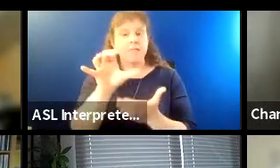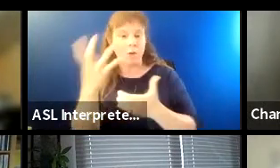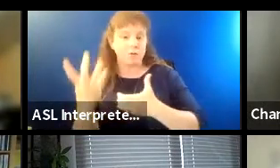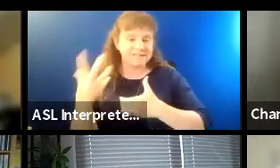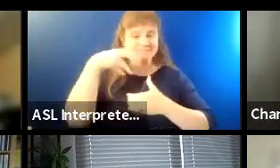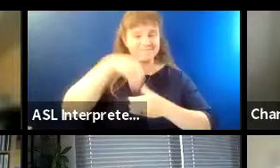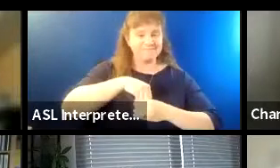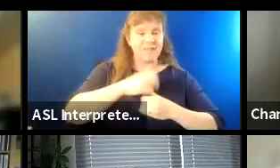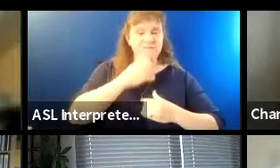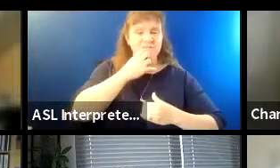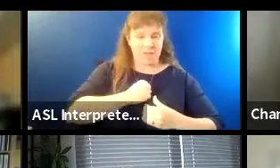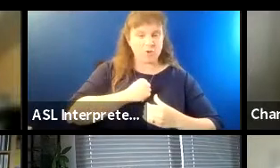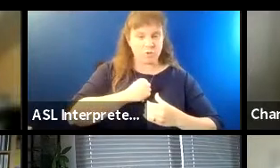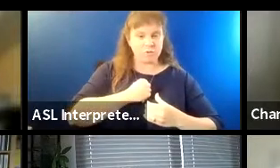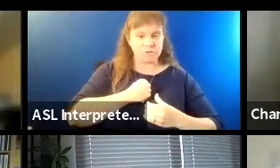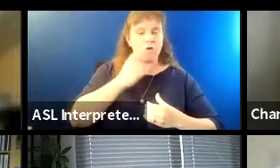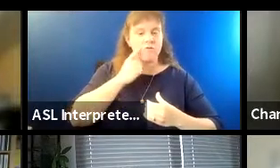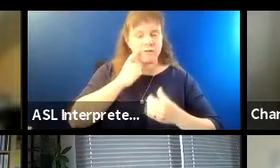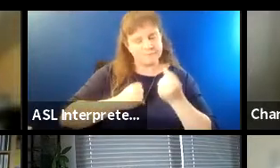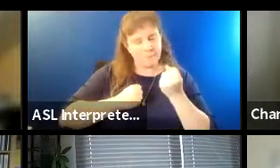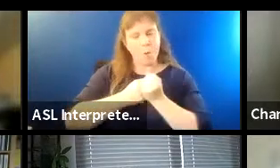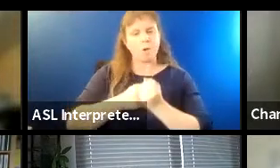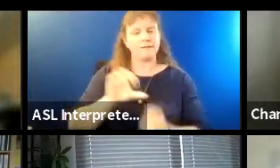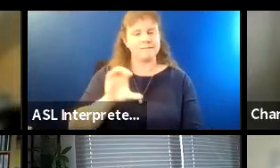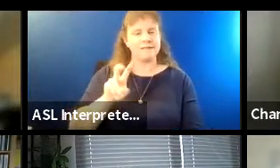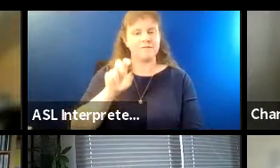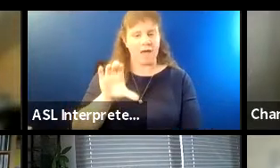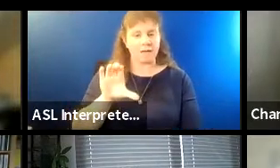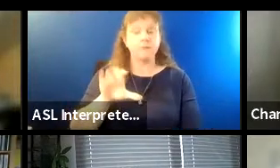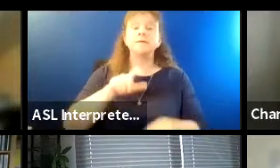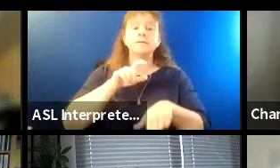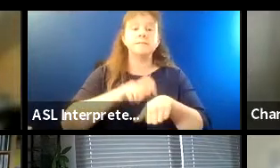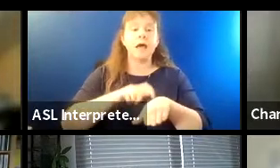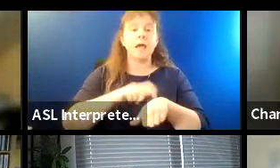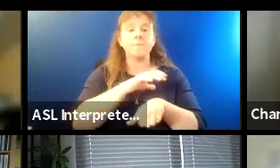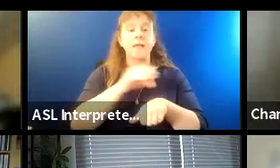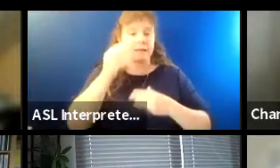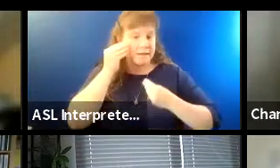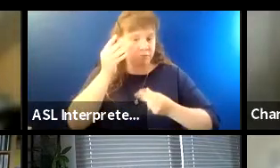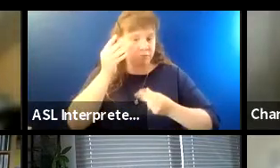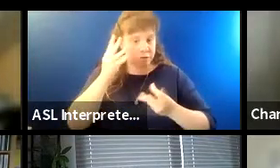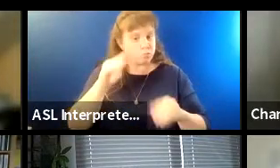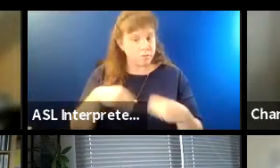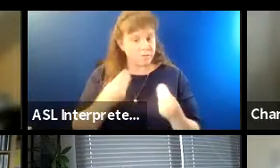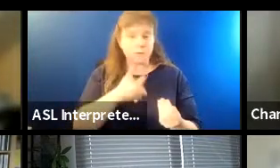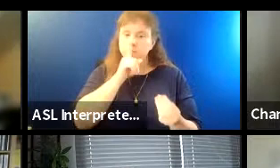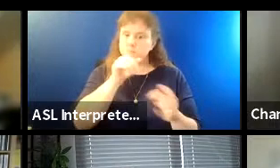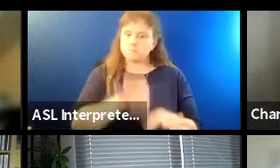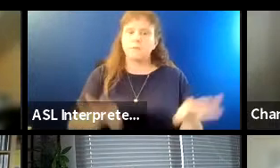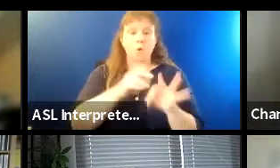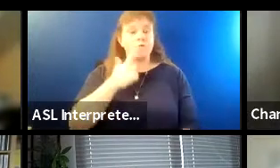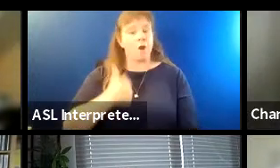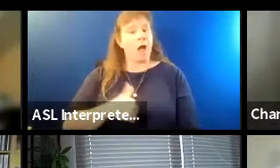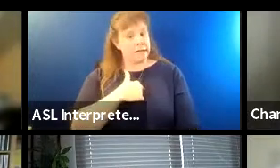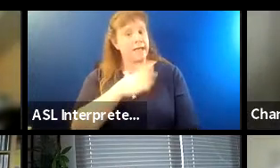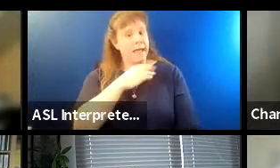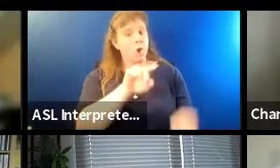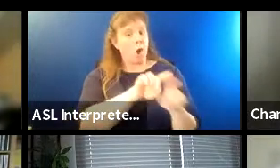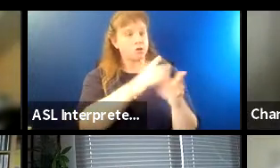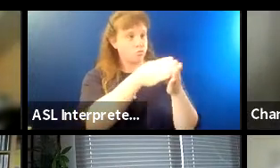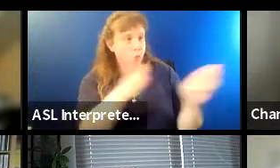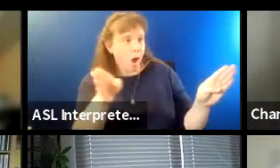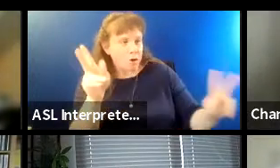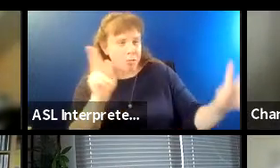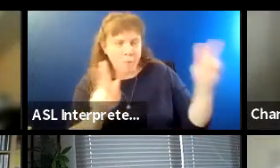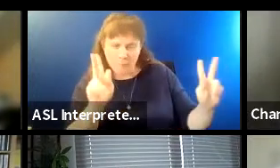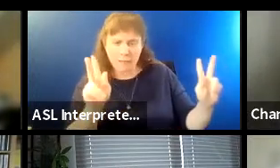CVAC. I think just the time and information that was provided was essential, not only for us, but for the broader public who had all these questions